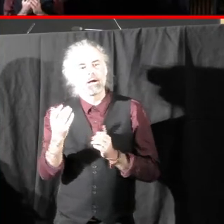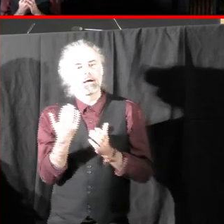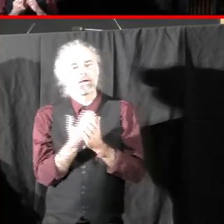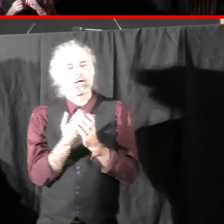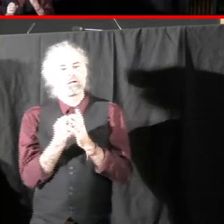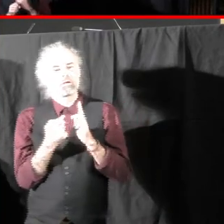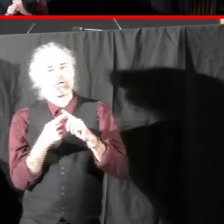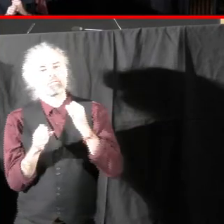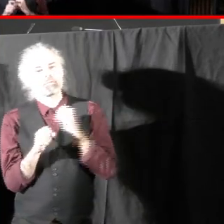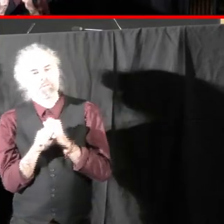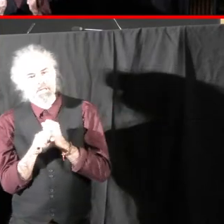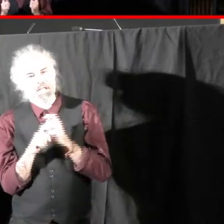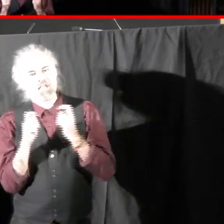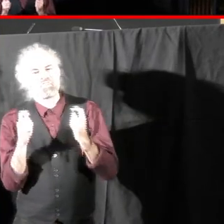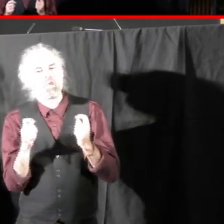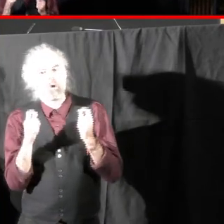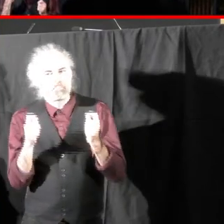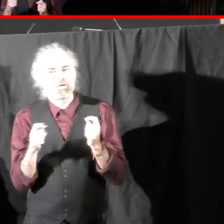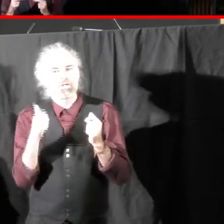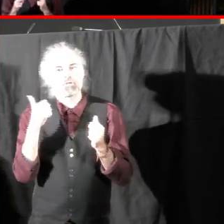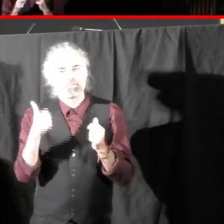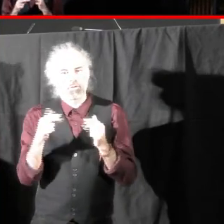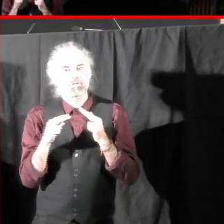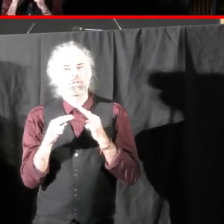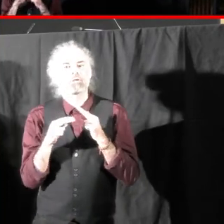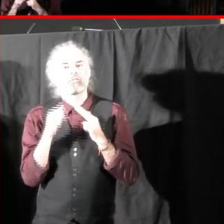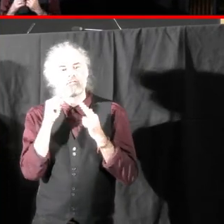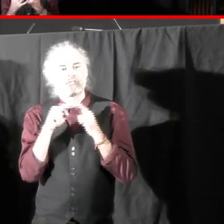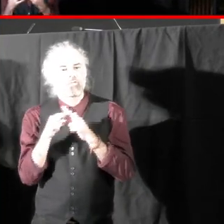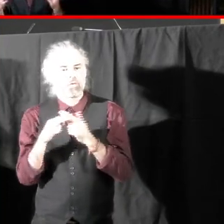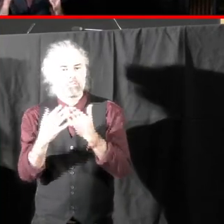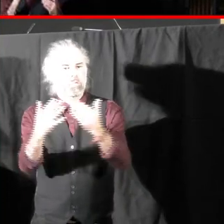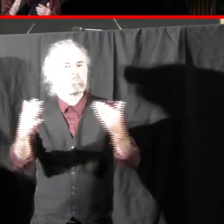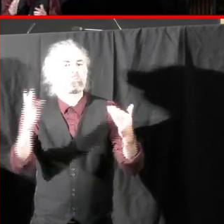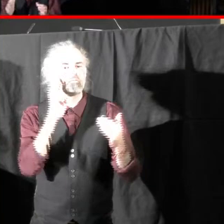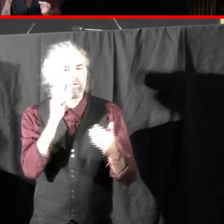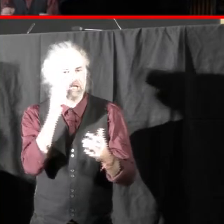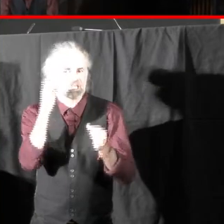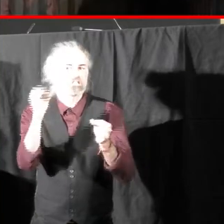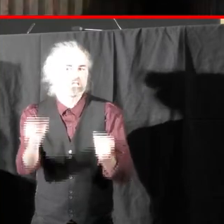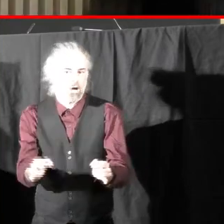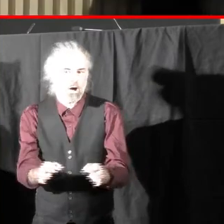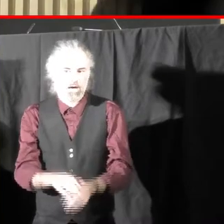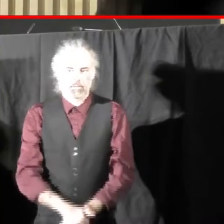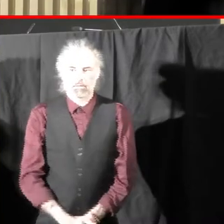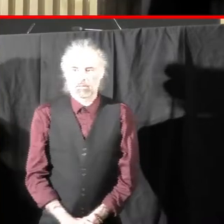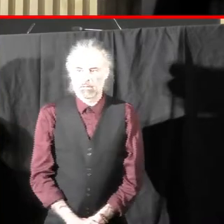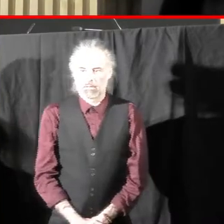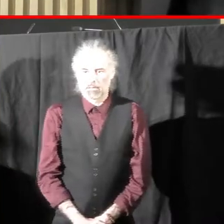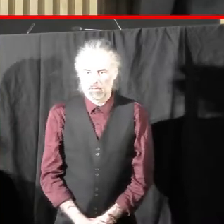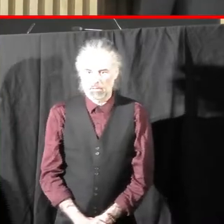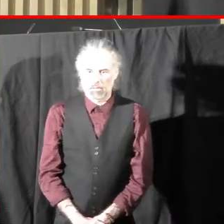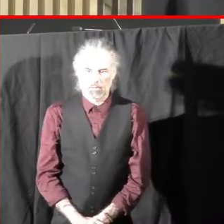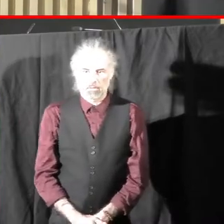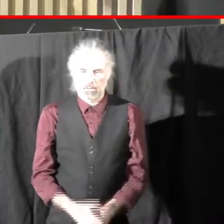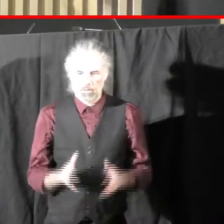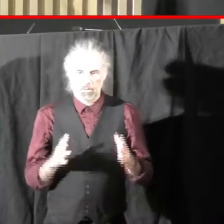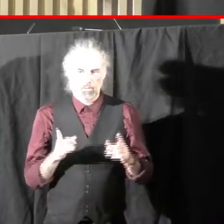Goods Administration webpage for public release before we can make any decision. Yes. And how long will that take?